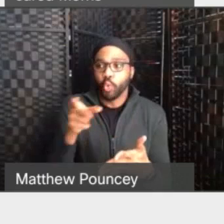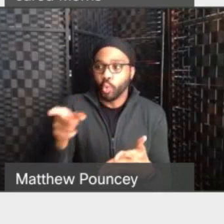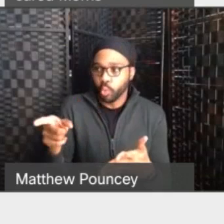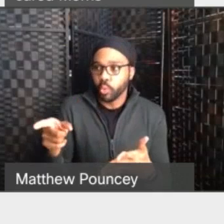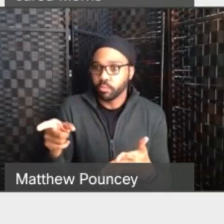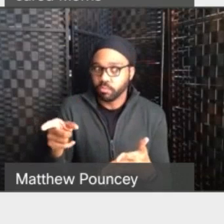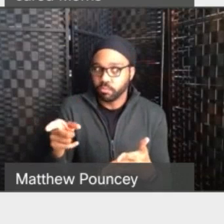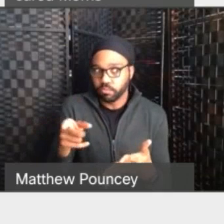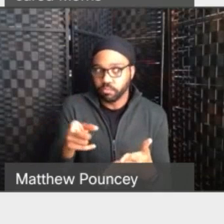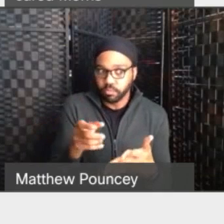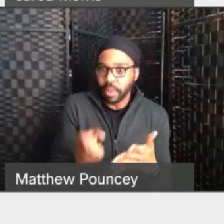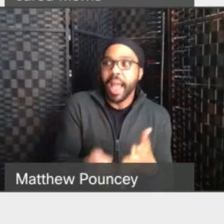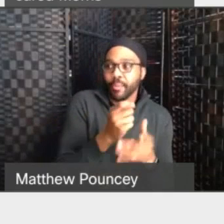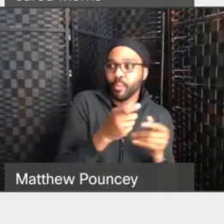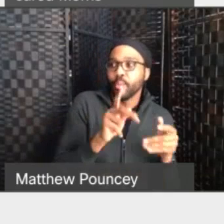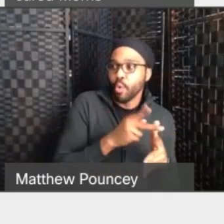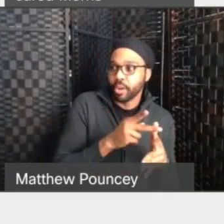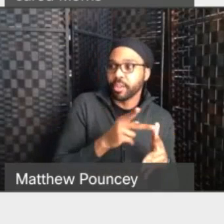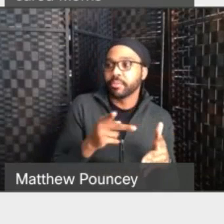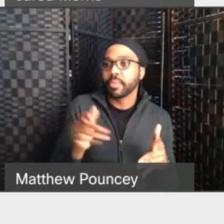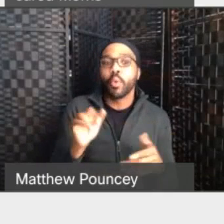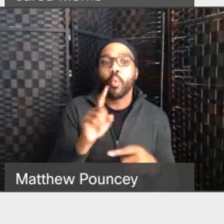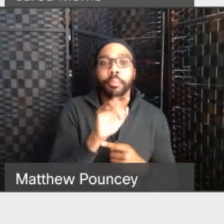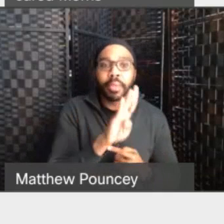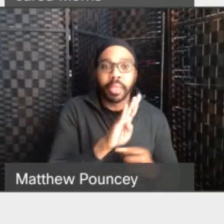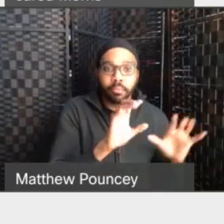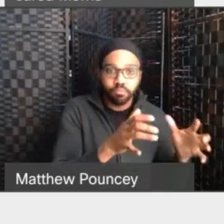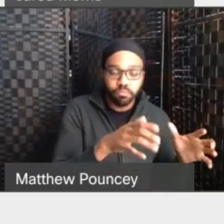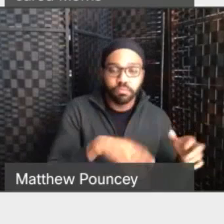higher priority, which is, 1B,